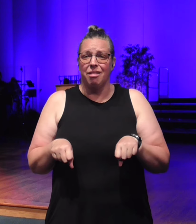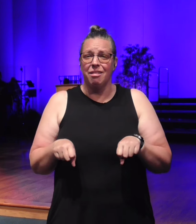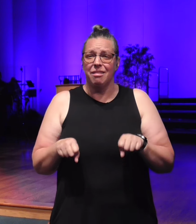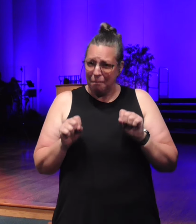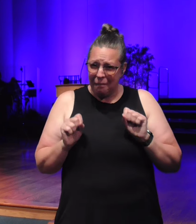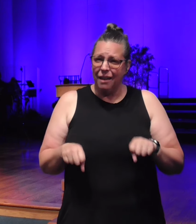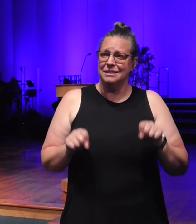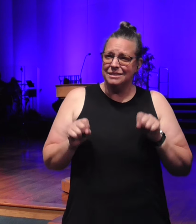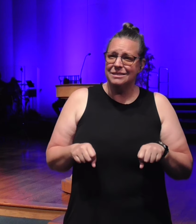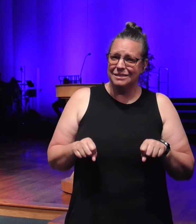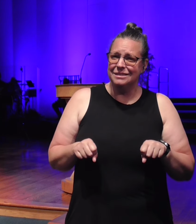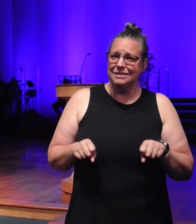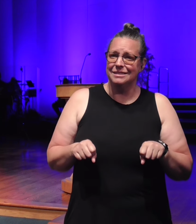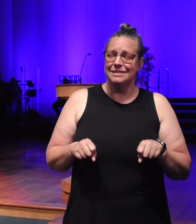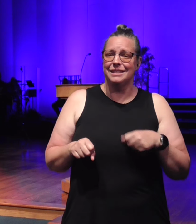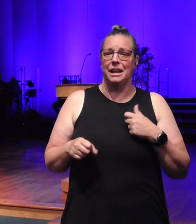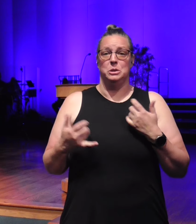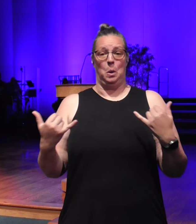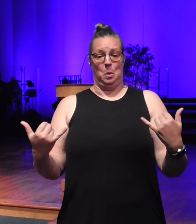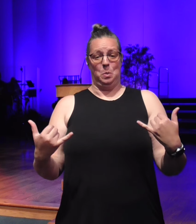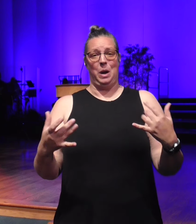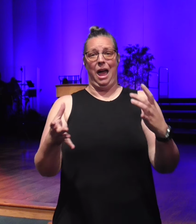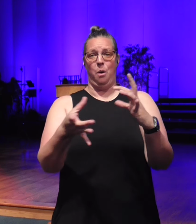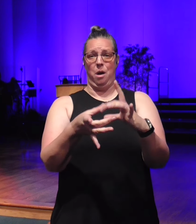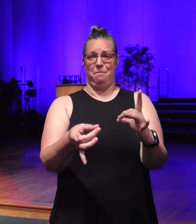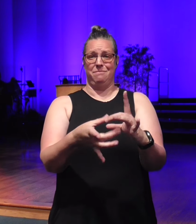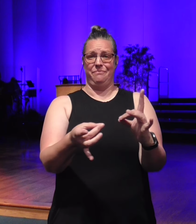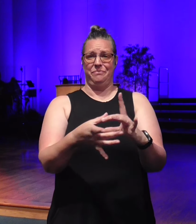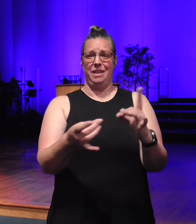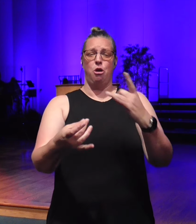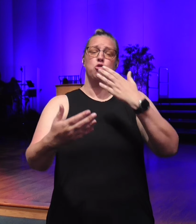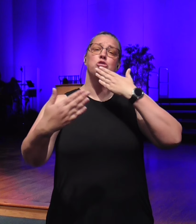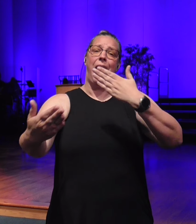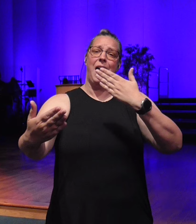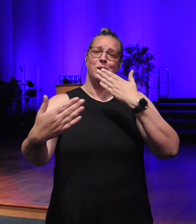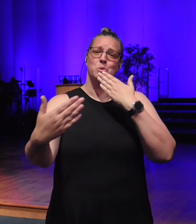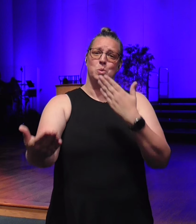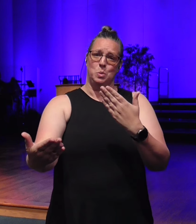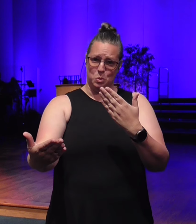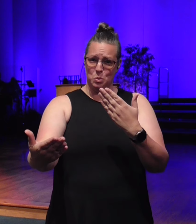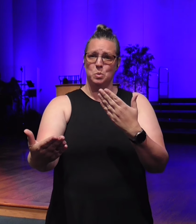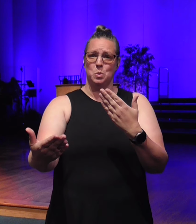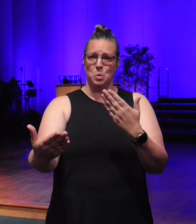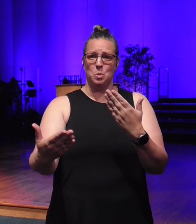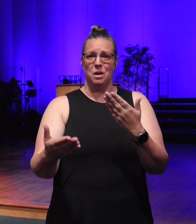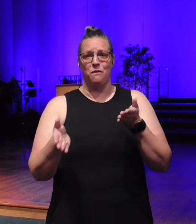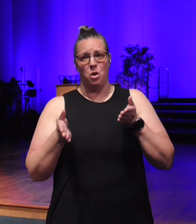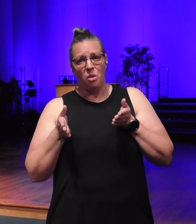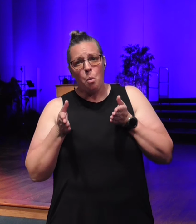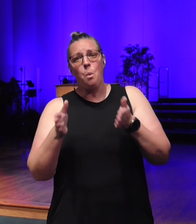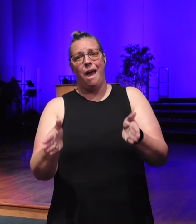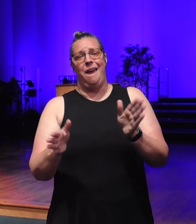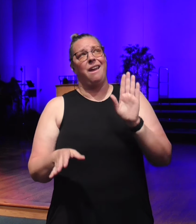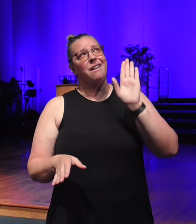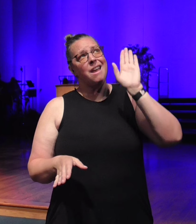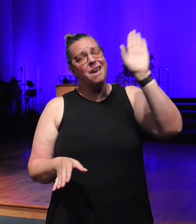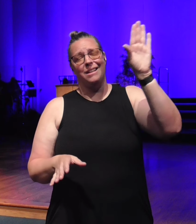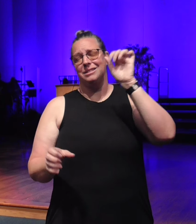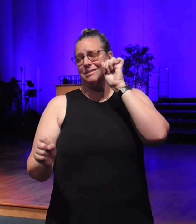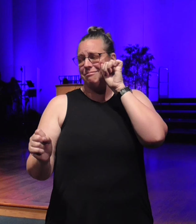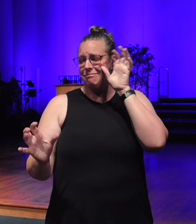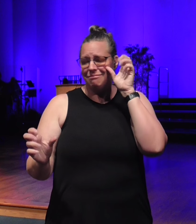potential. And I speak now a word of gratitude for the way this awesomeness works, that we are